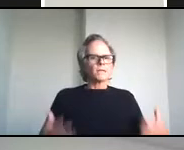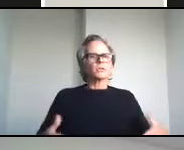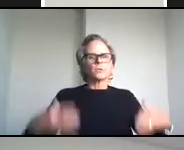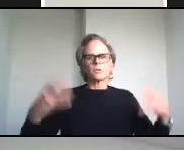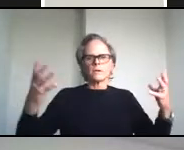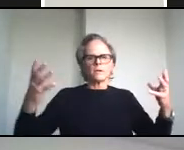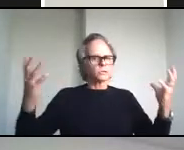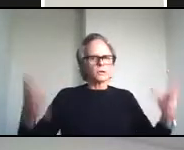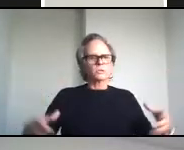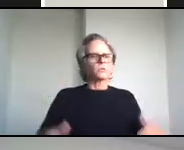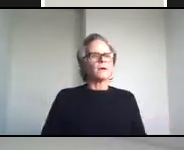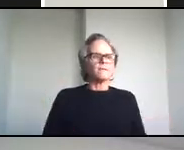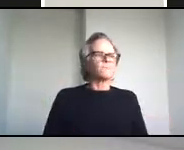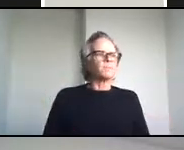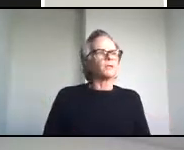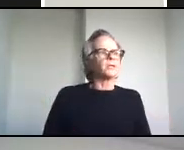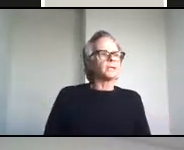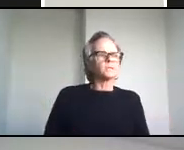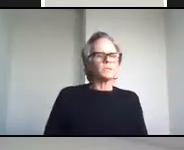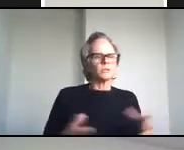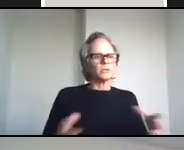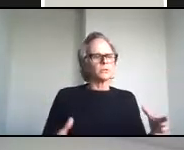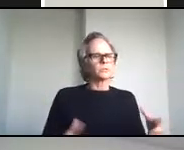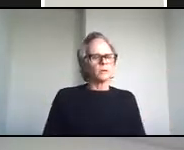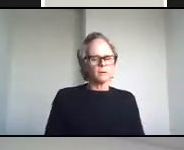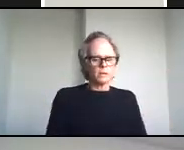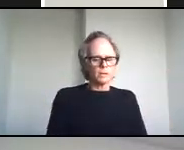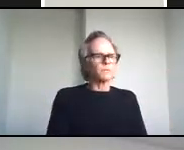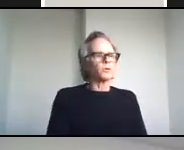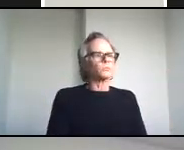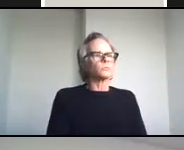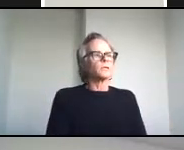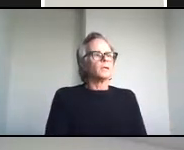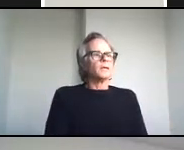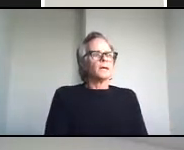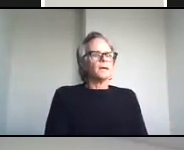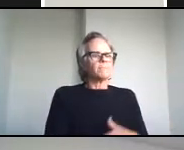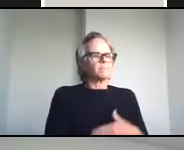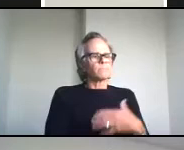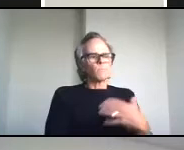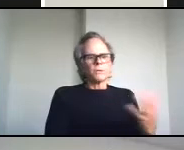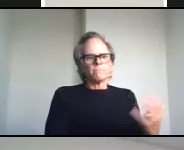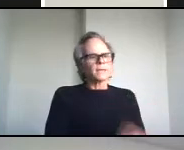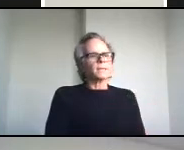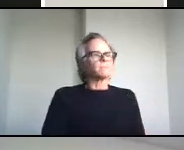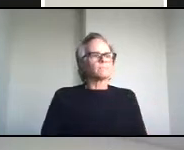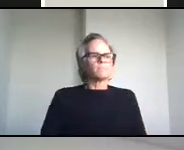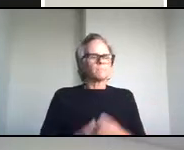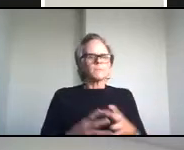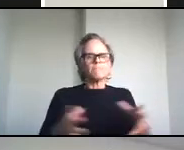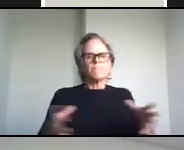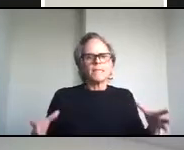the rational structure of the building, and its materials are exposed. Welton